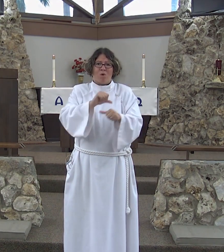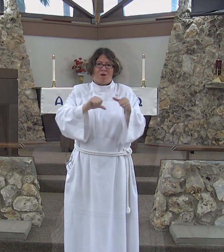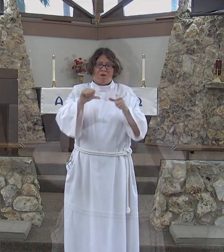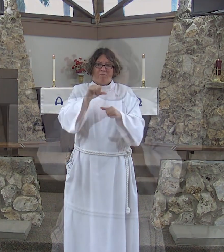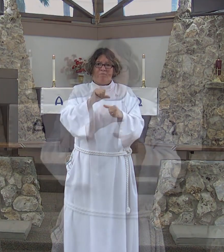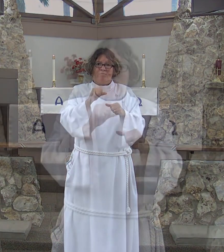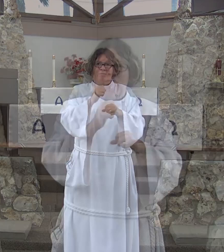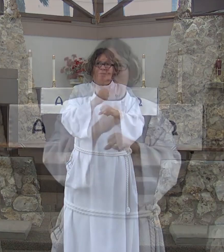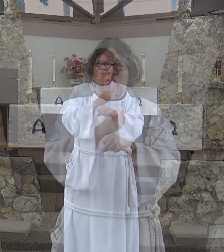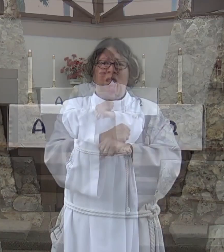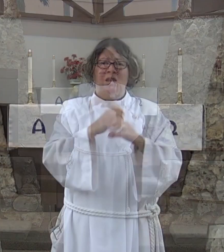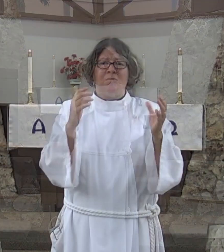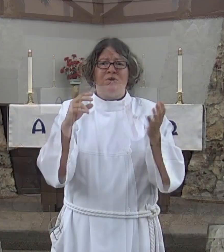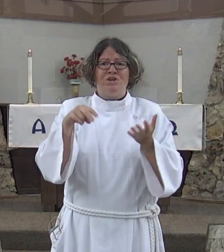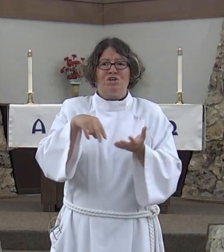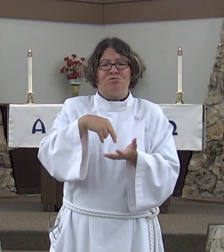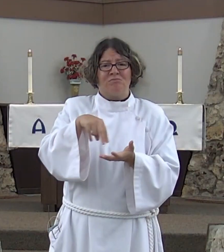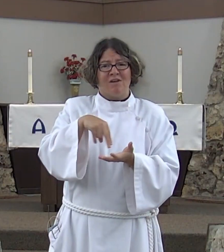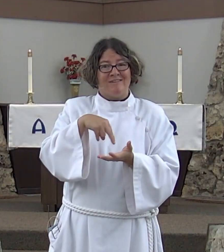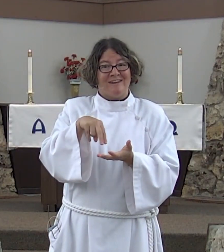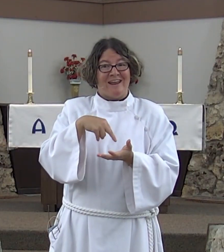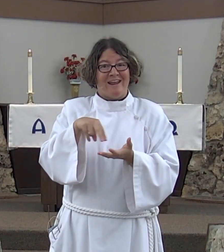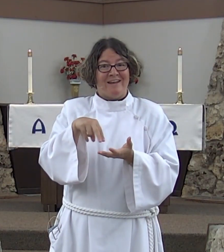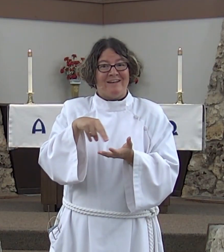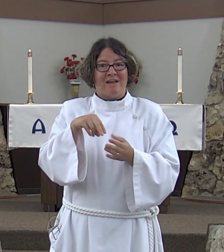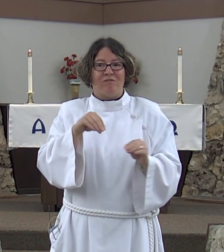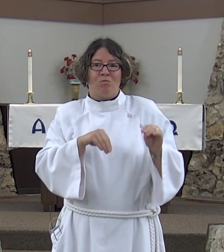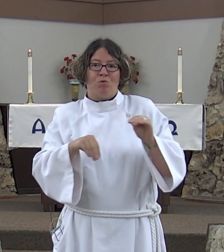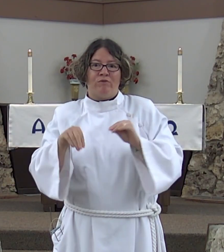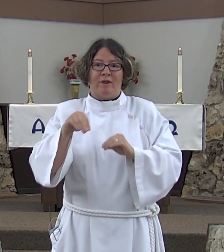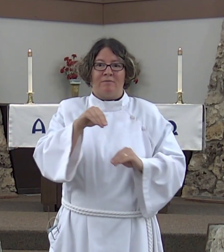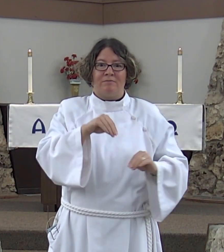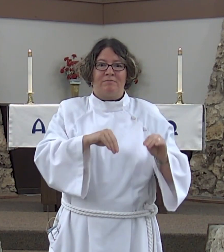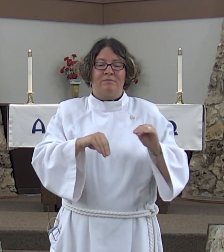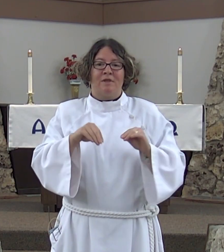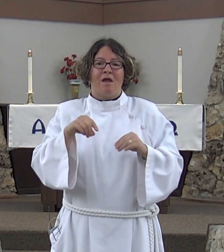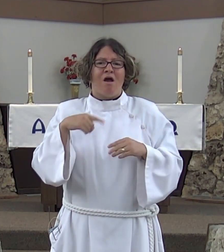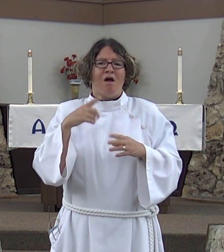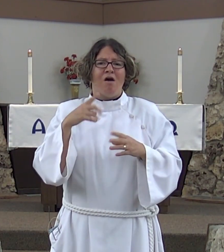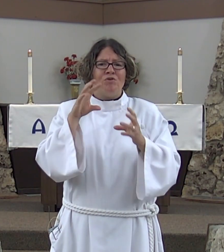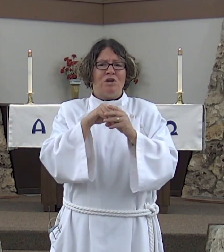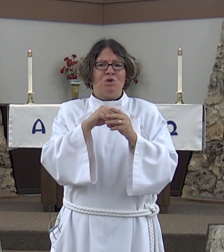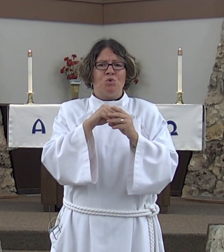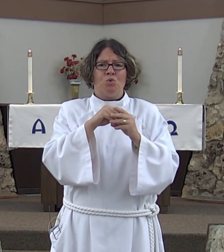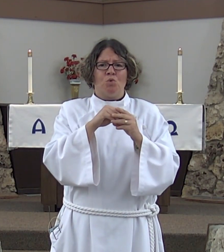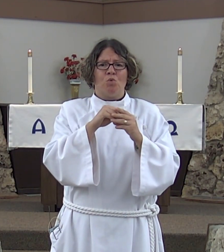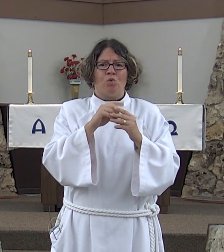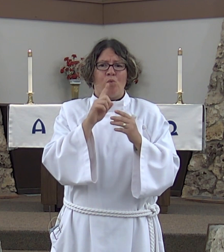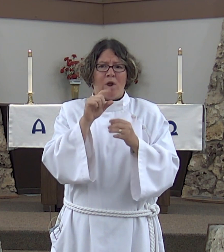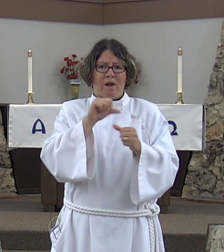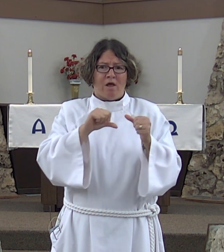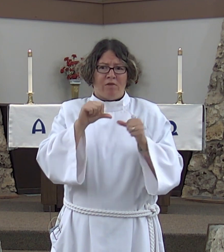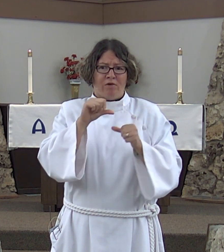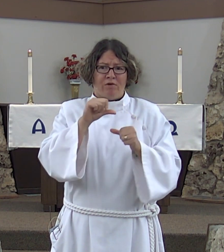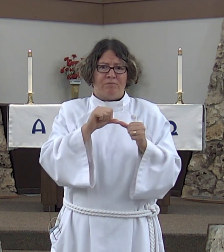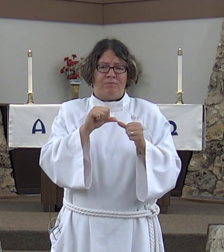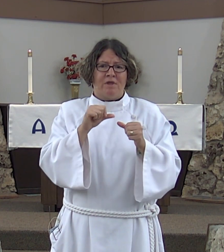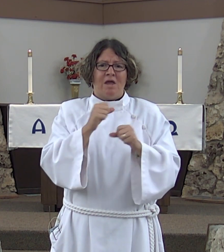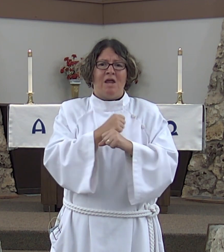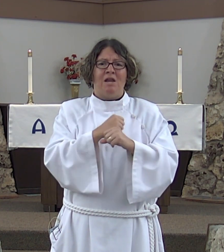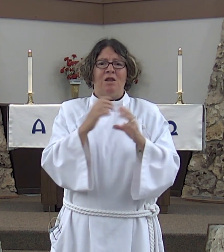respect for one another, an image of a dance ever moving, ever in tune with one